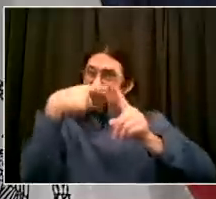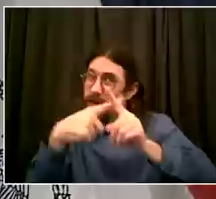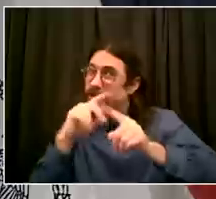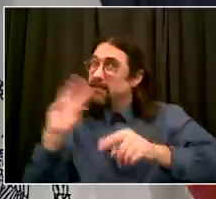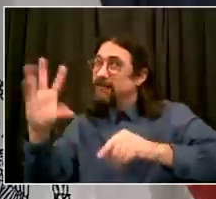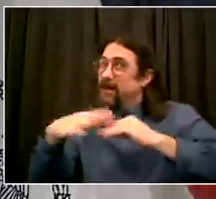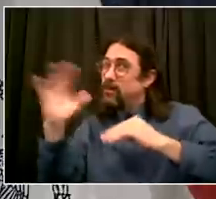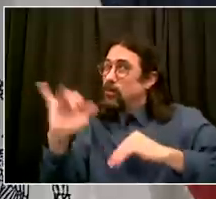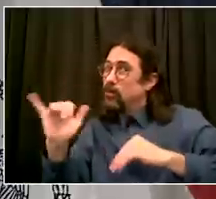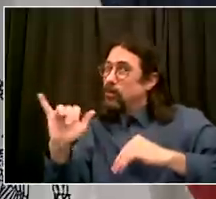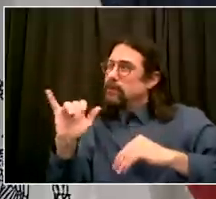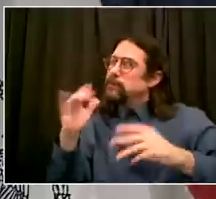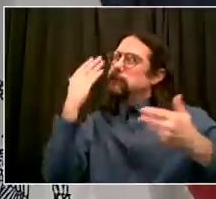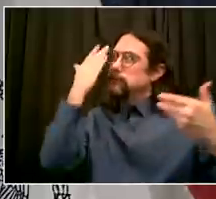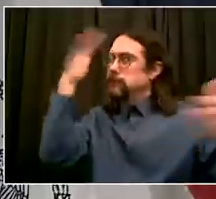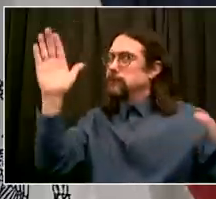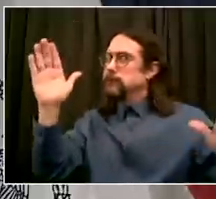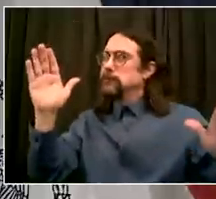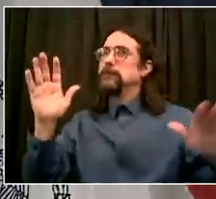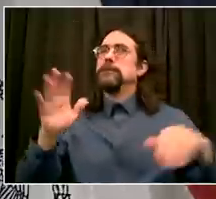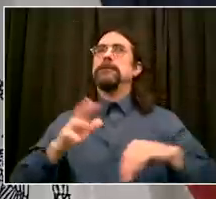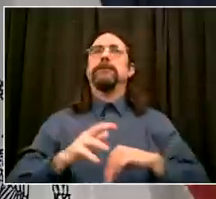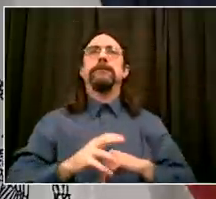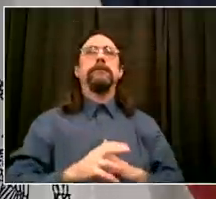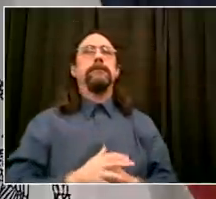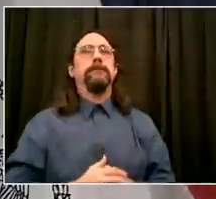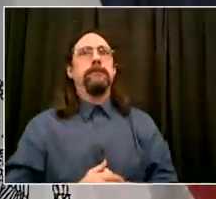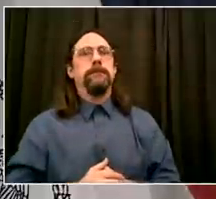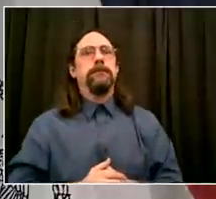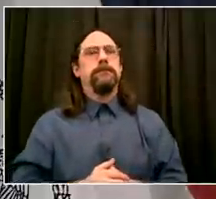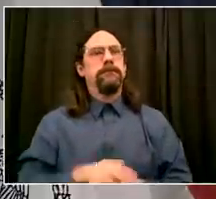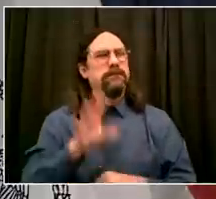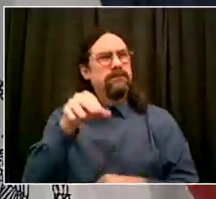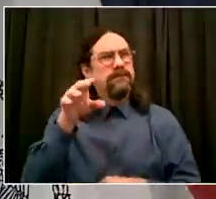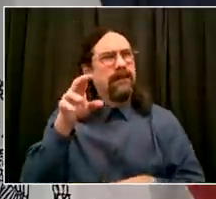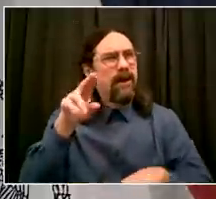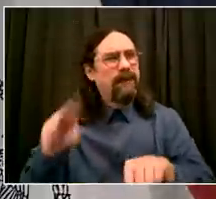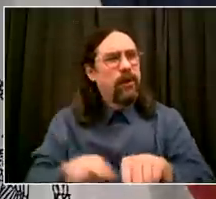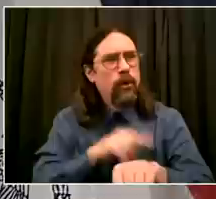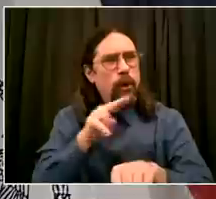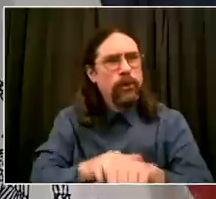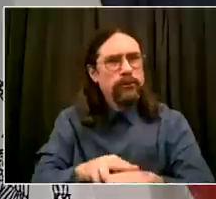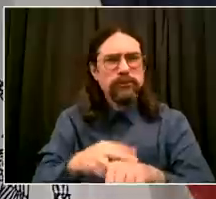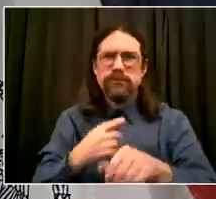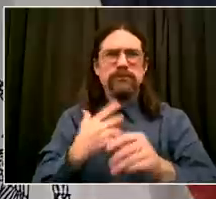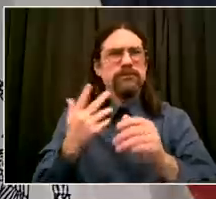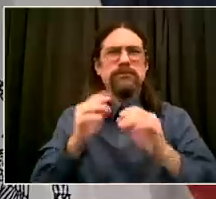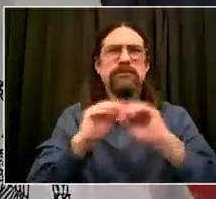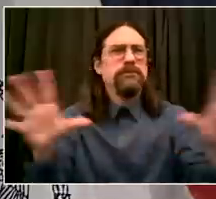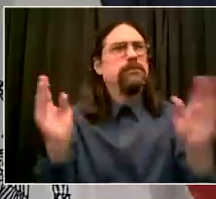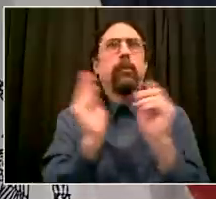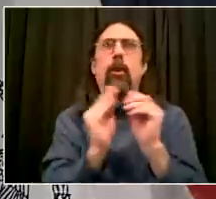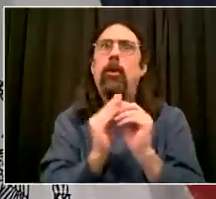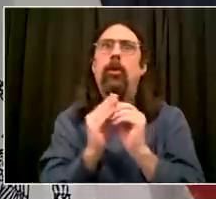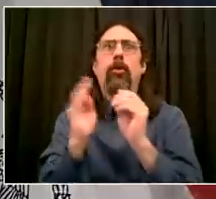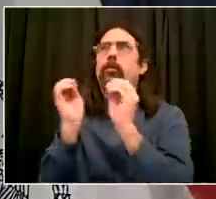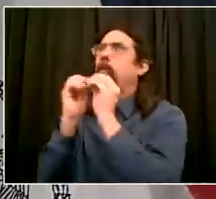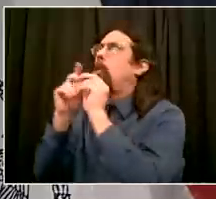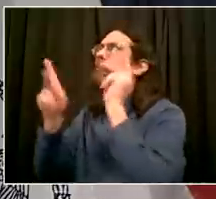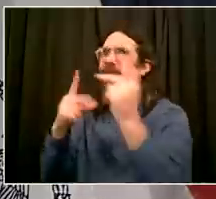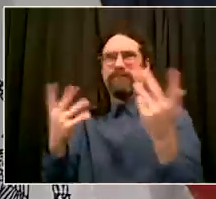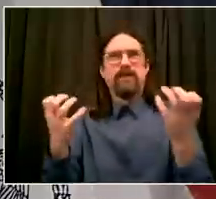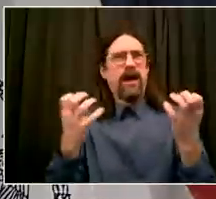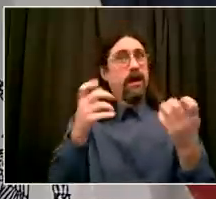about, that the federal structure is going way too slow in terms of getting vaccine to us. Right now, we could run out by the end of next